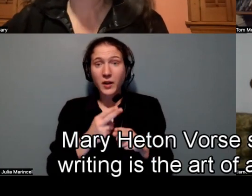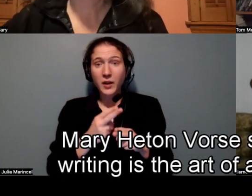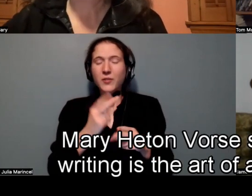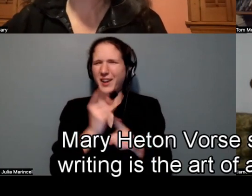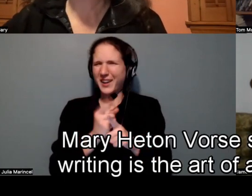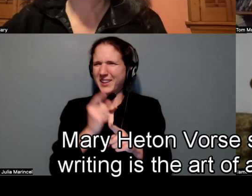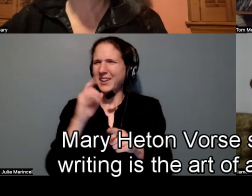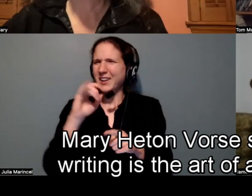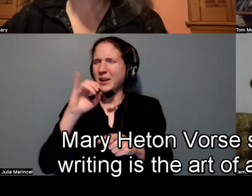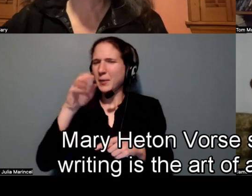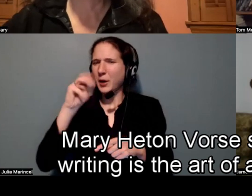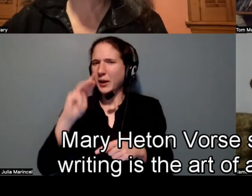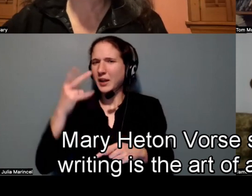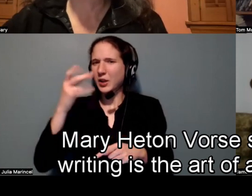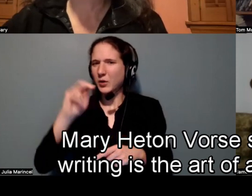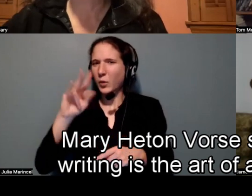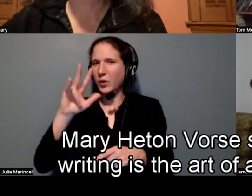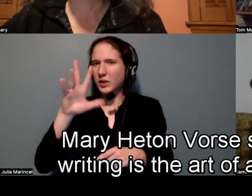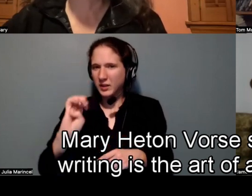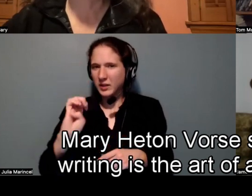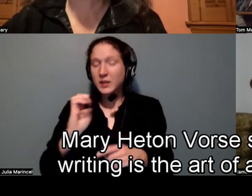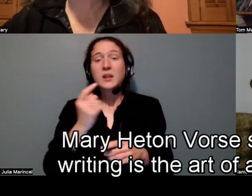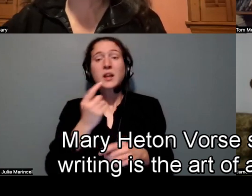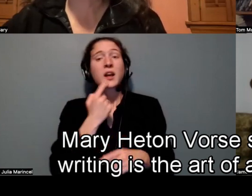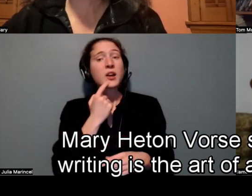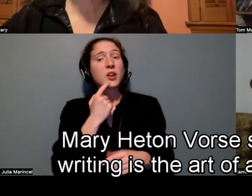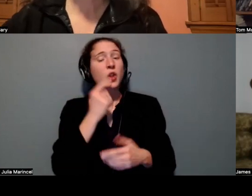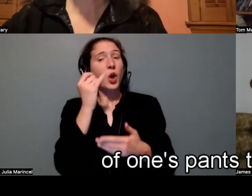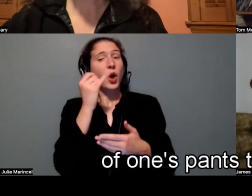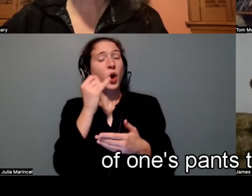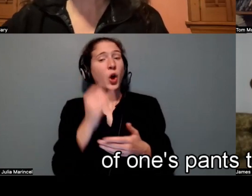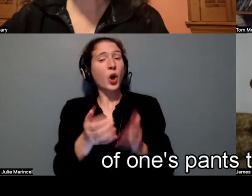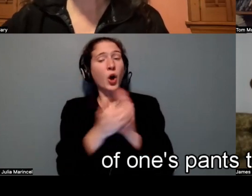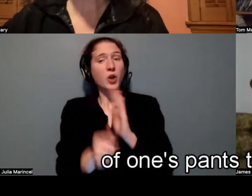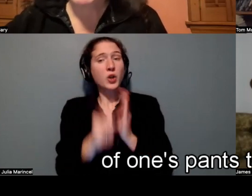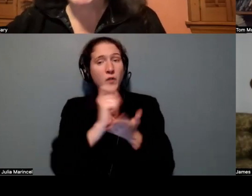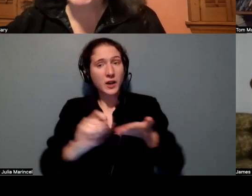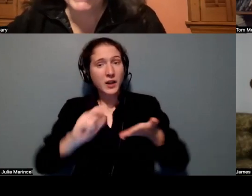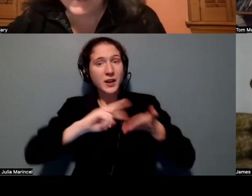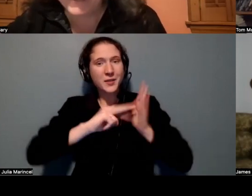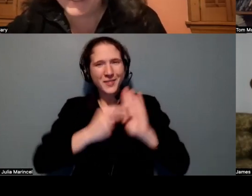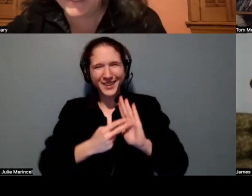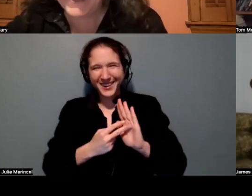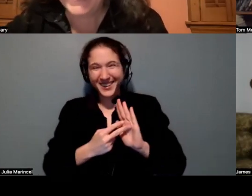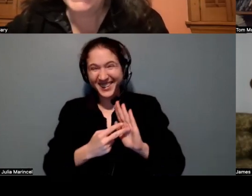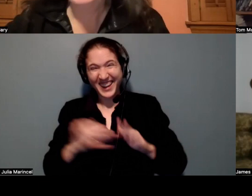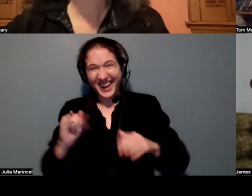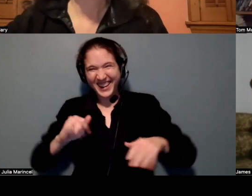Vorse said, "The art of writing is the art of applying the seat of one's pants to the chair."